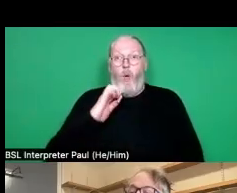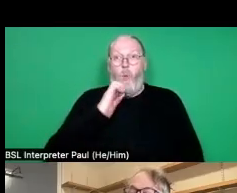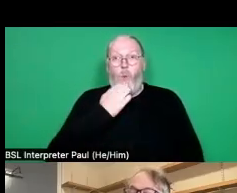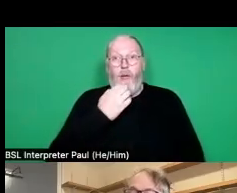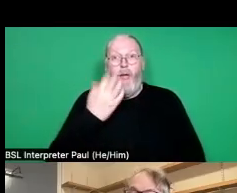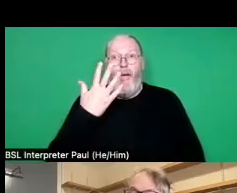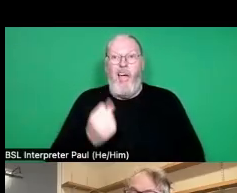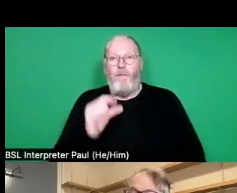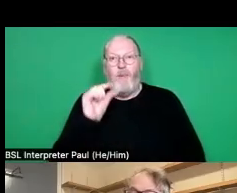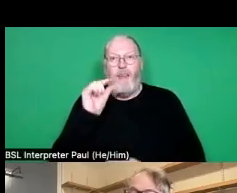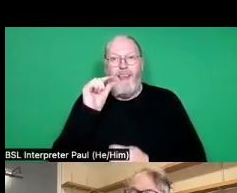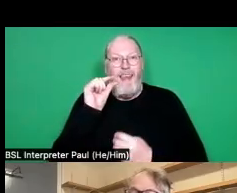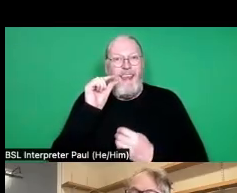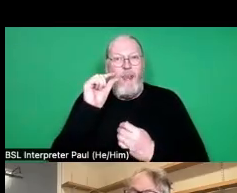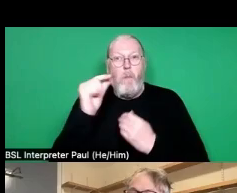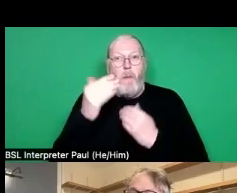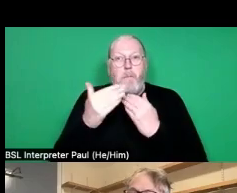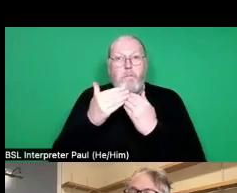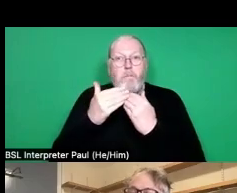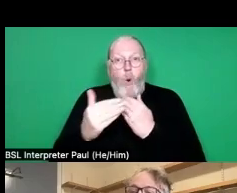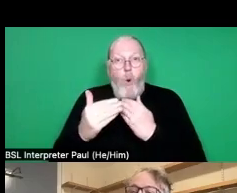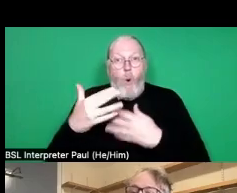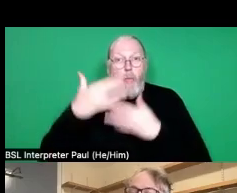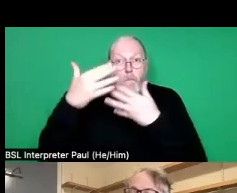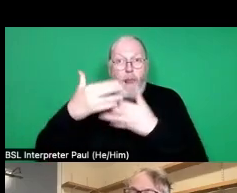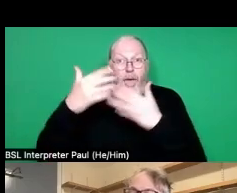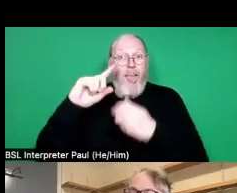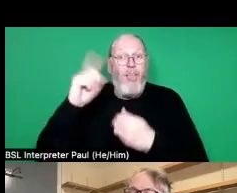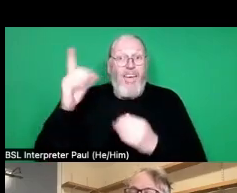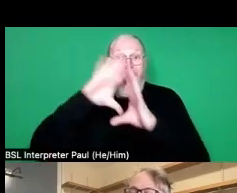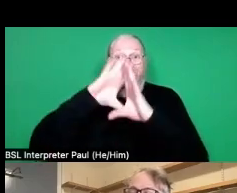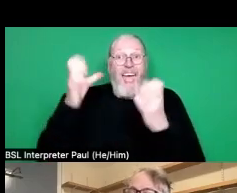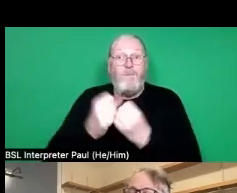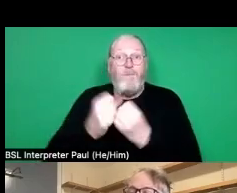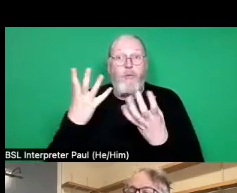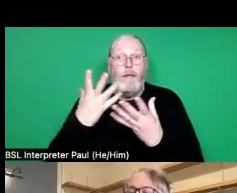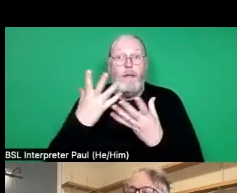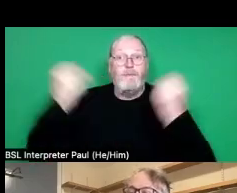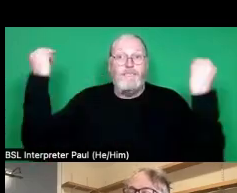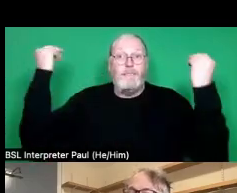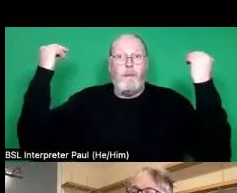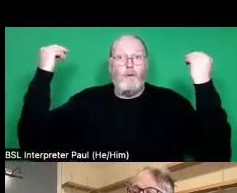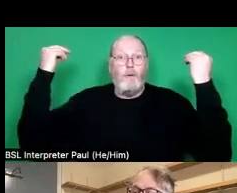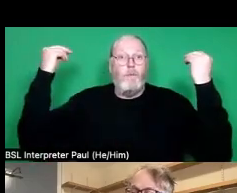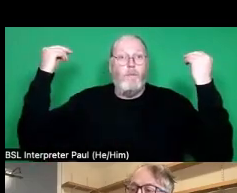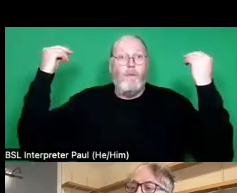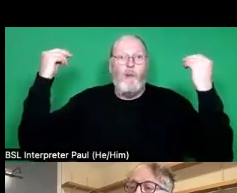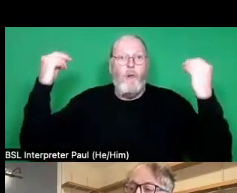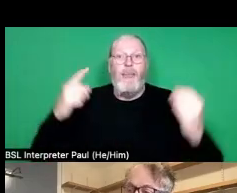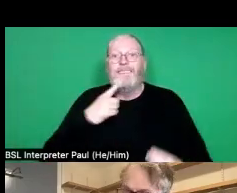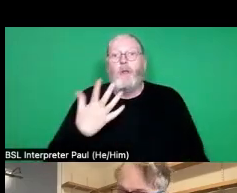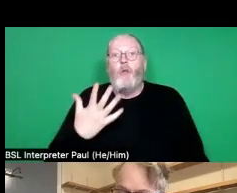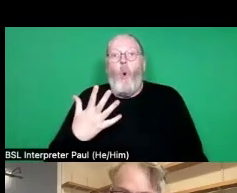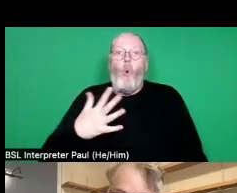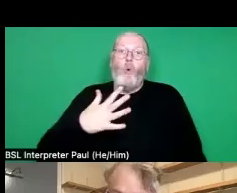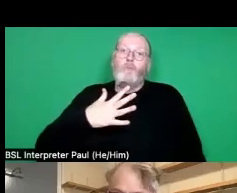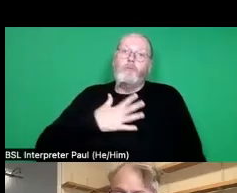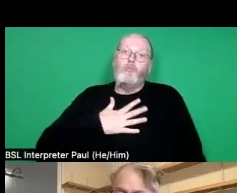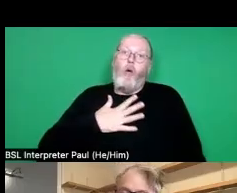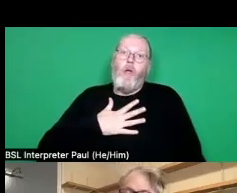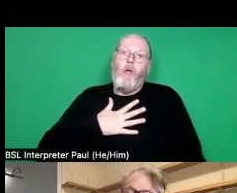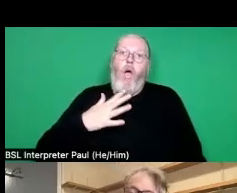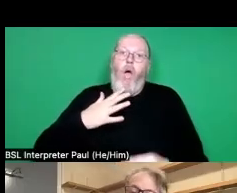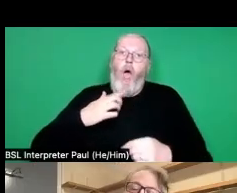The whole lot disappears a few seconds later. And it says, sorry, that's beyond my current scope. Let's talk about something